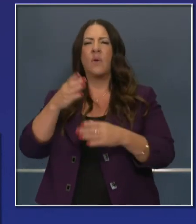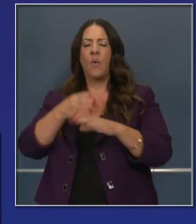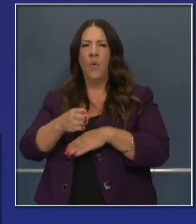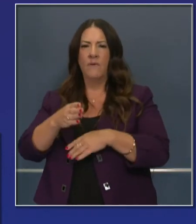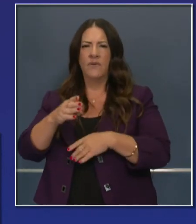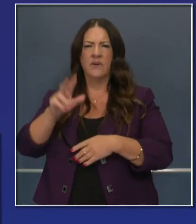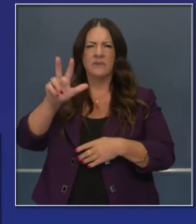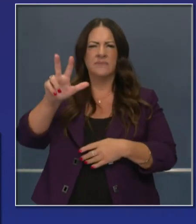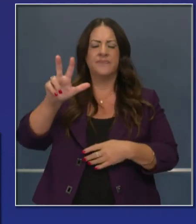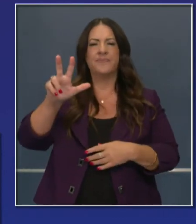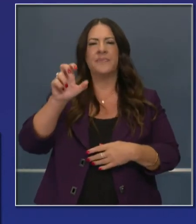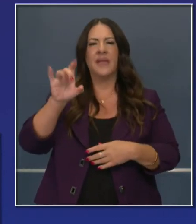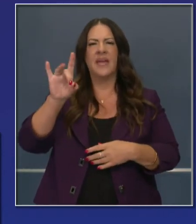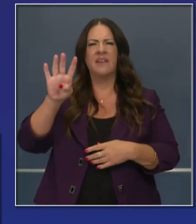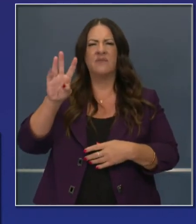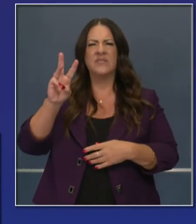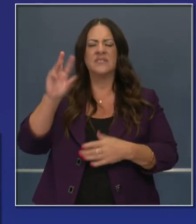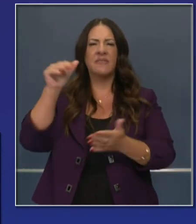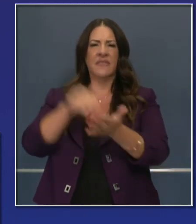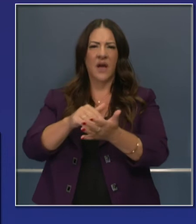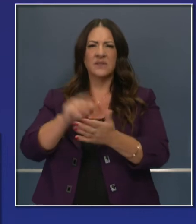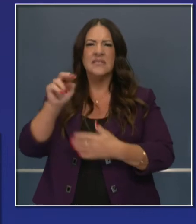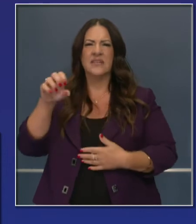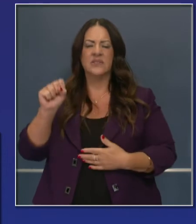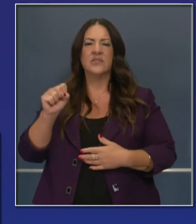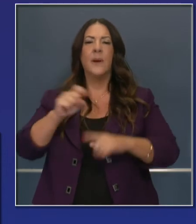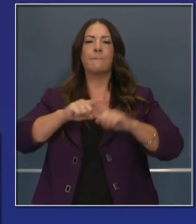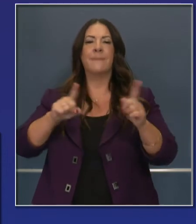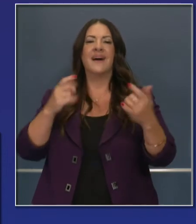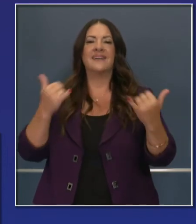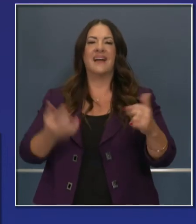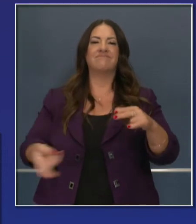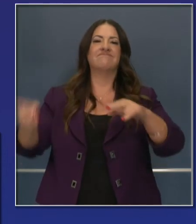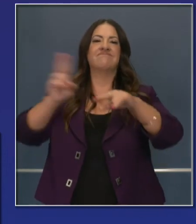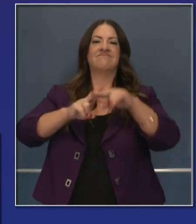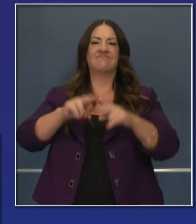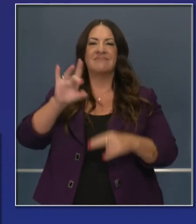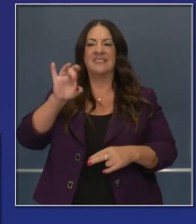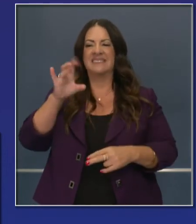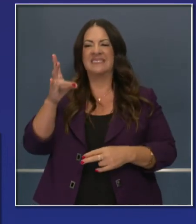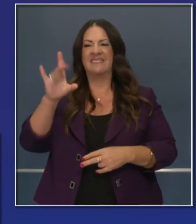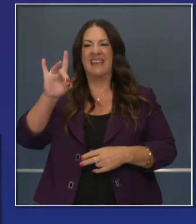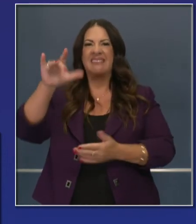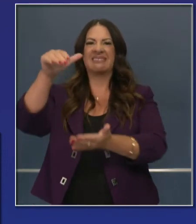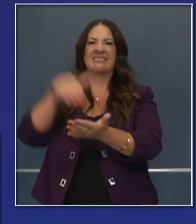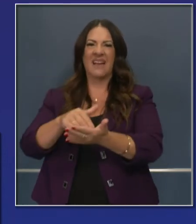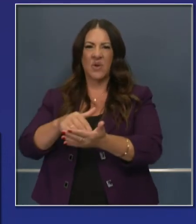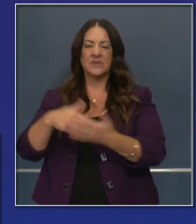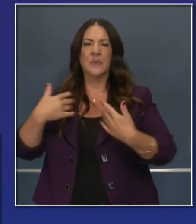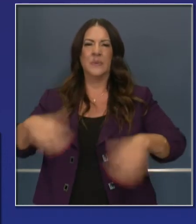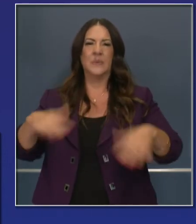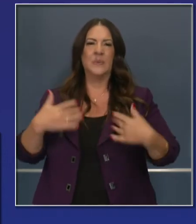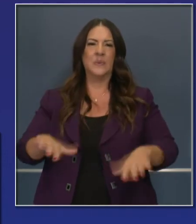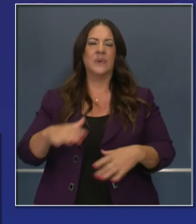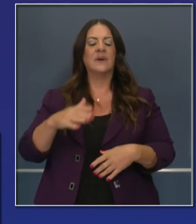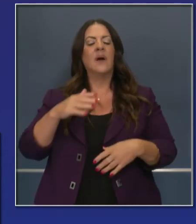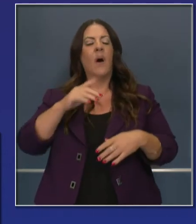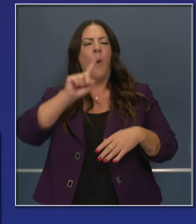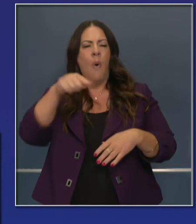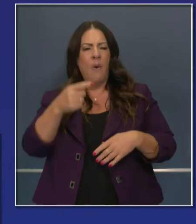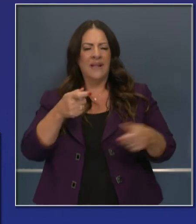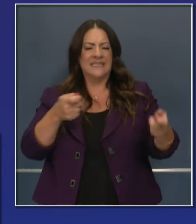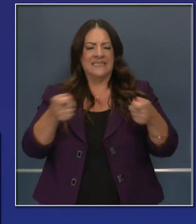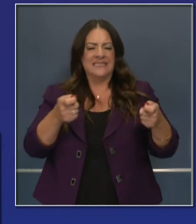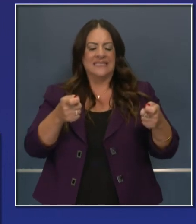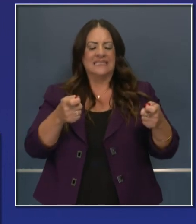acreage burned has grown, but not substantially, modestly, to 878,000 acres, now 45%